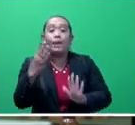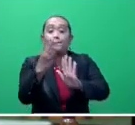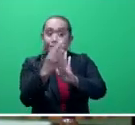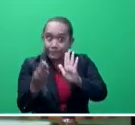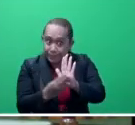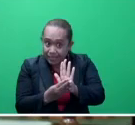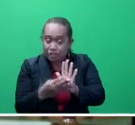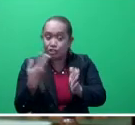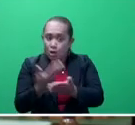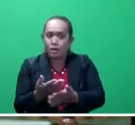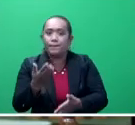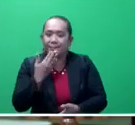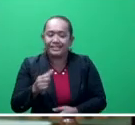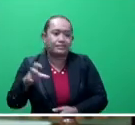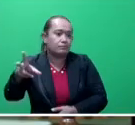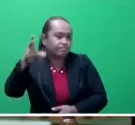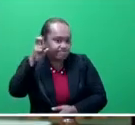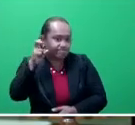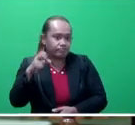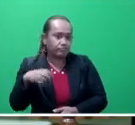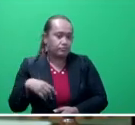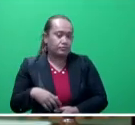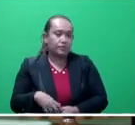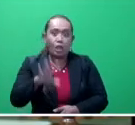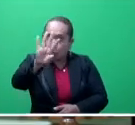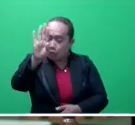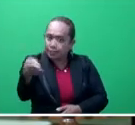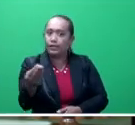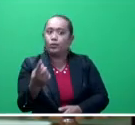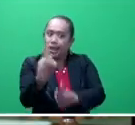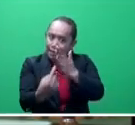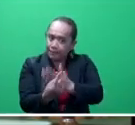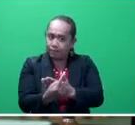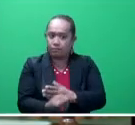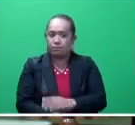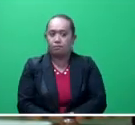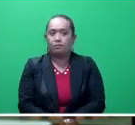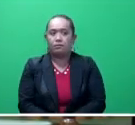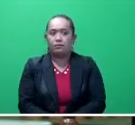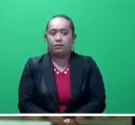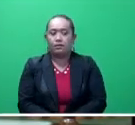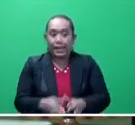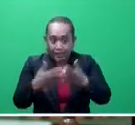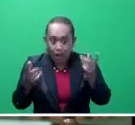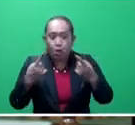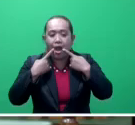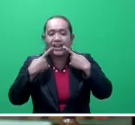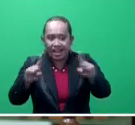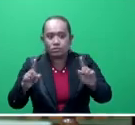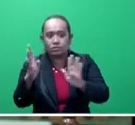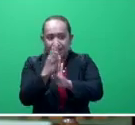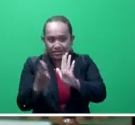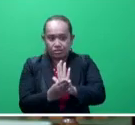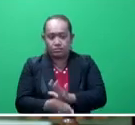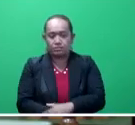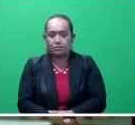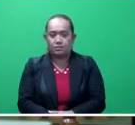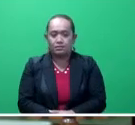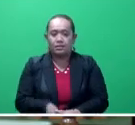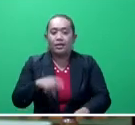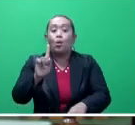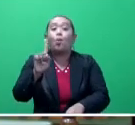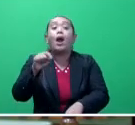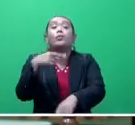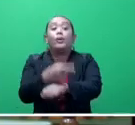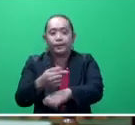It's listened to. You will have your turn for your debate in a week's time.